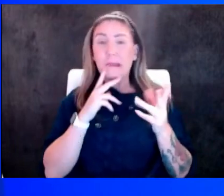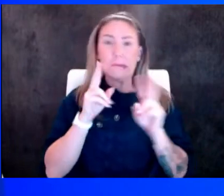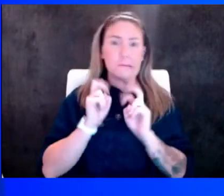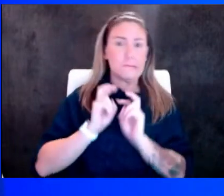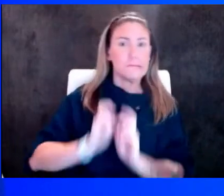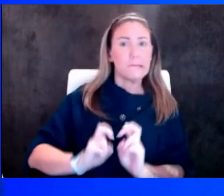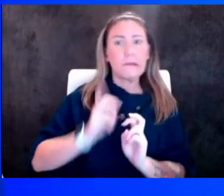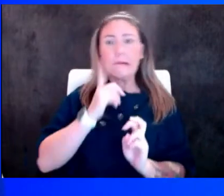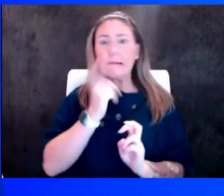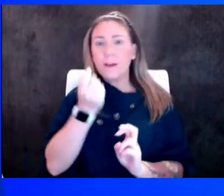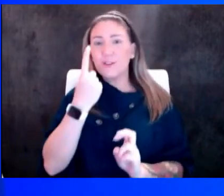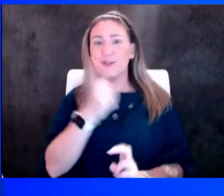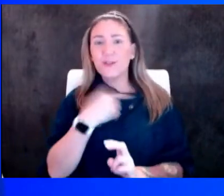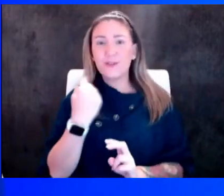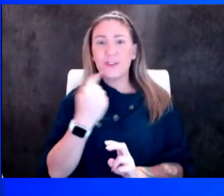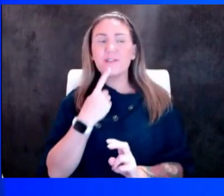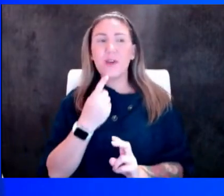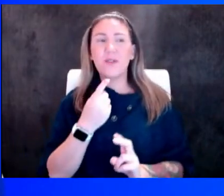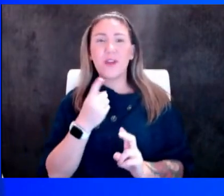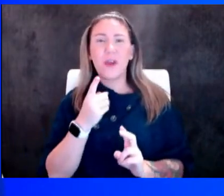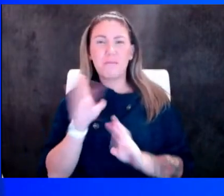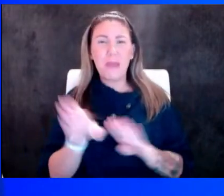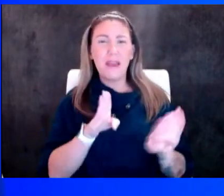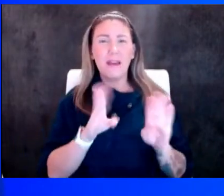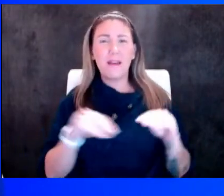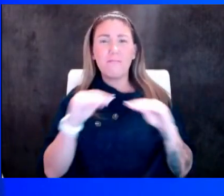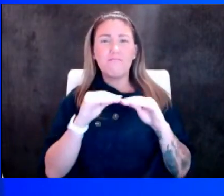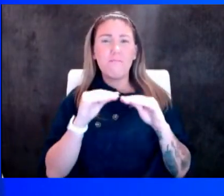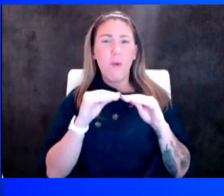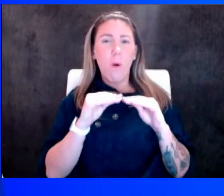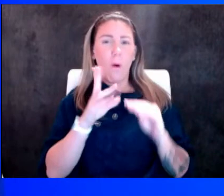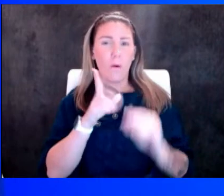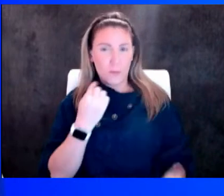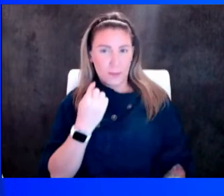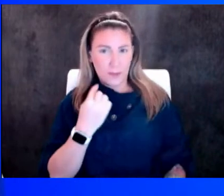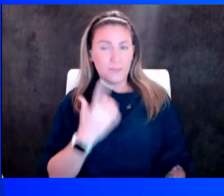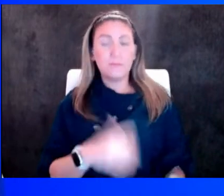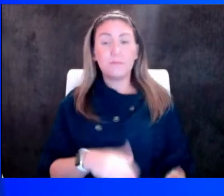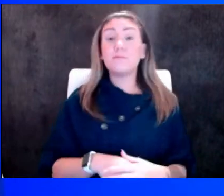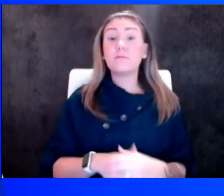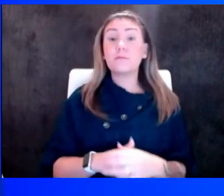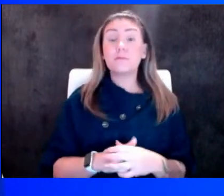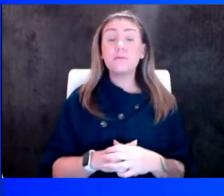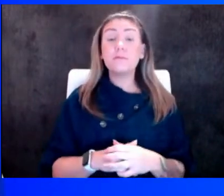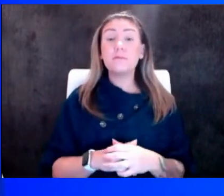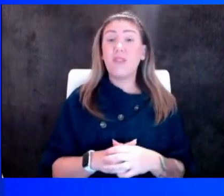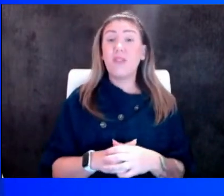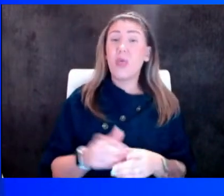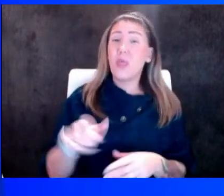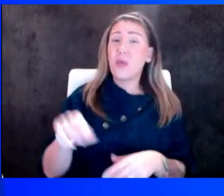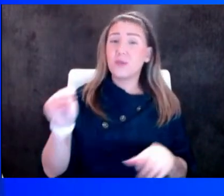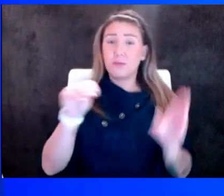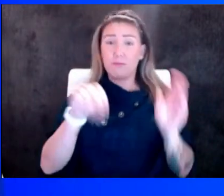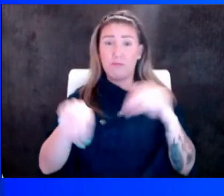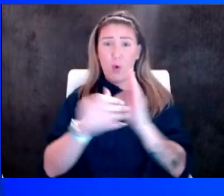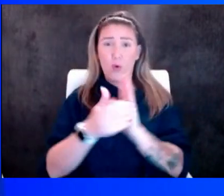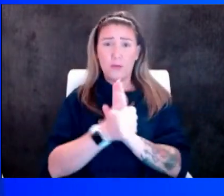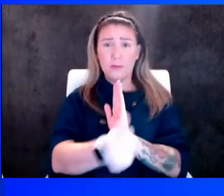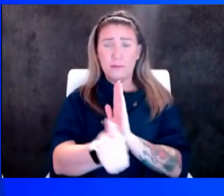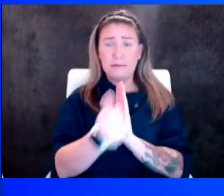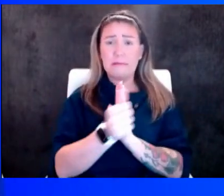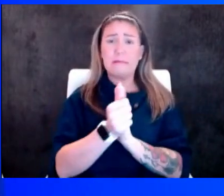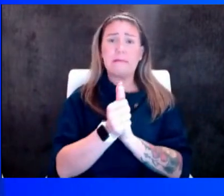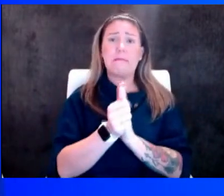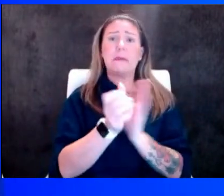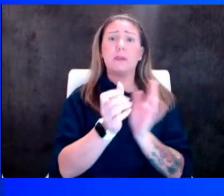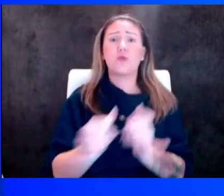take risky behaviors, and that's just part of their development, and they're still getting those motor skills and the coordination. So all those reasons places them